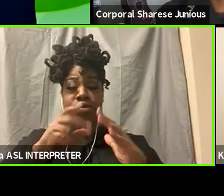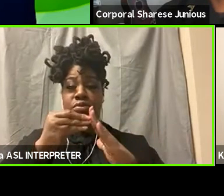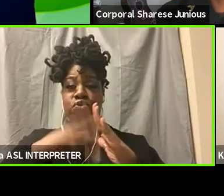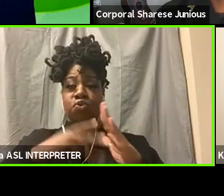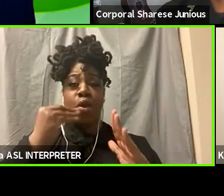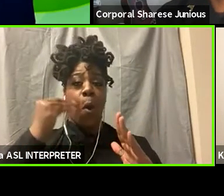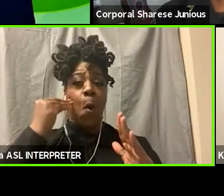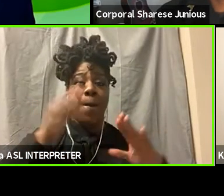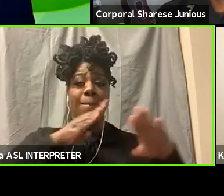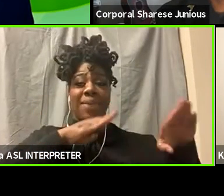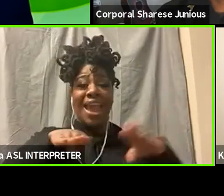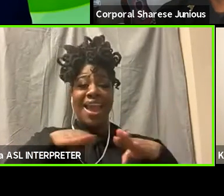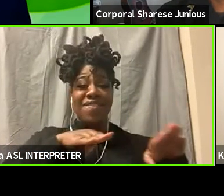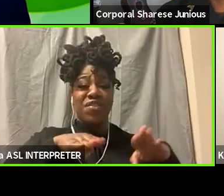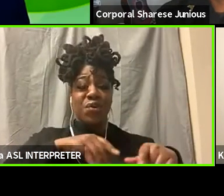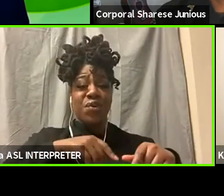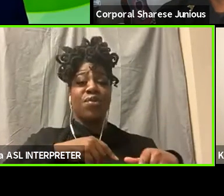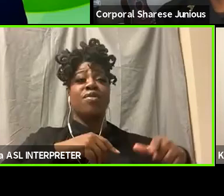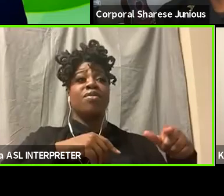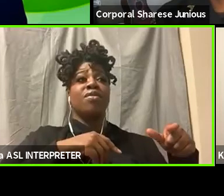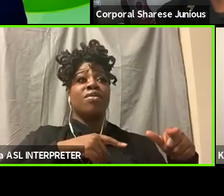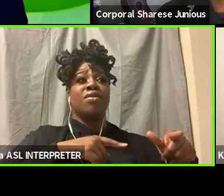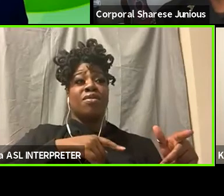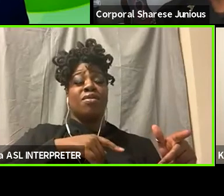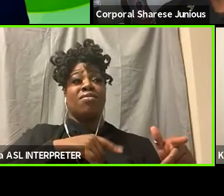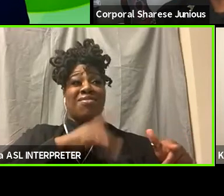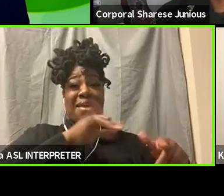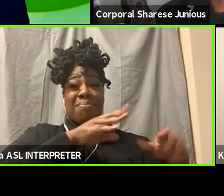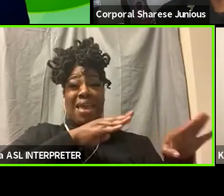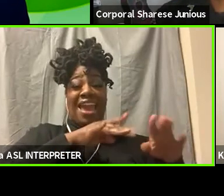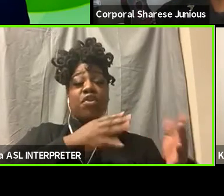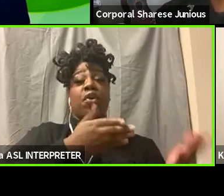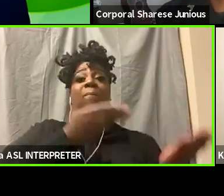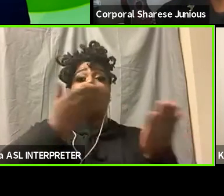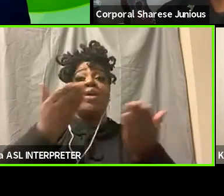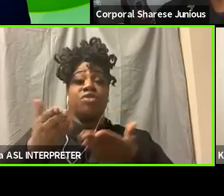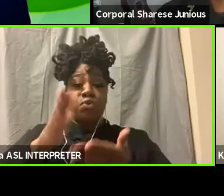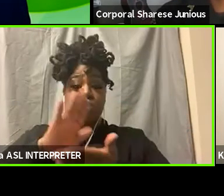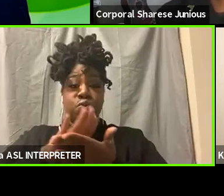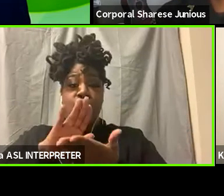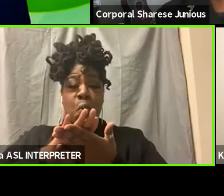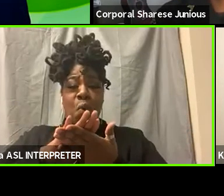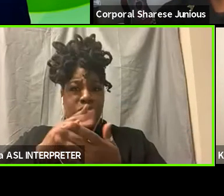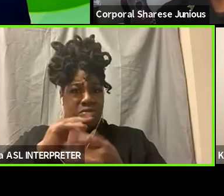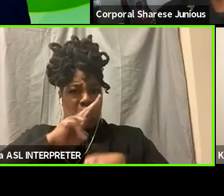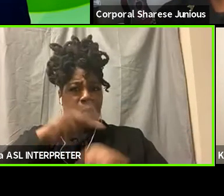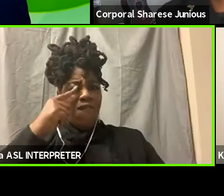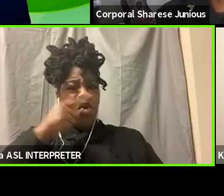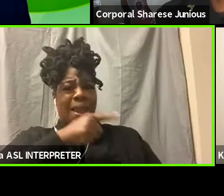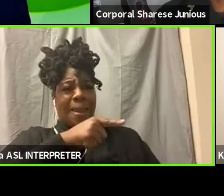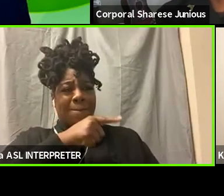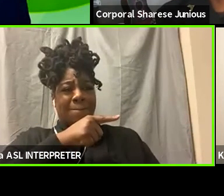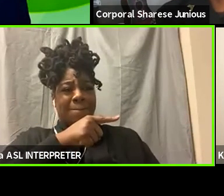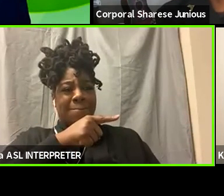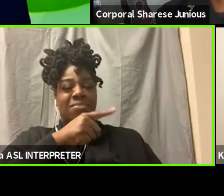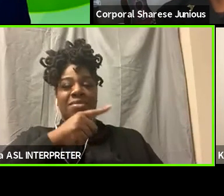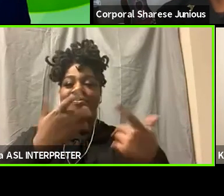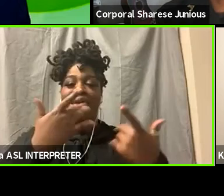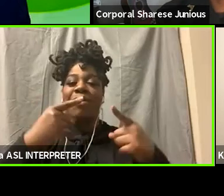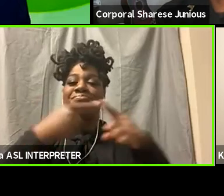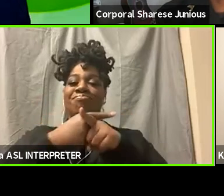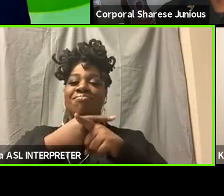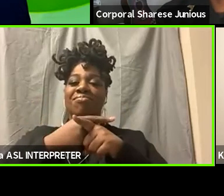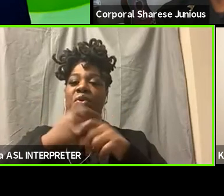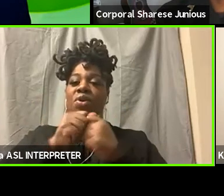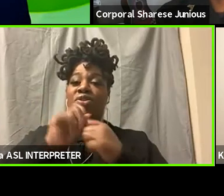are normal in their home and in their culture that may be different than your culture. And so it's those types of things that I